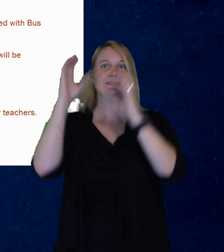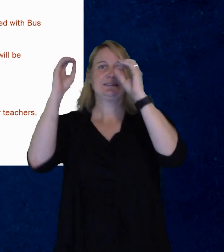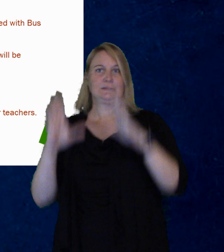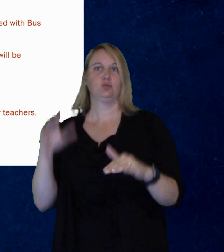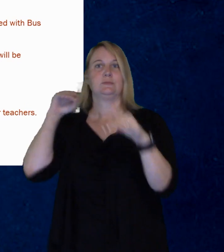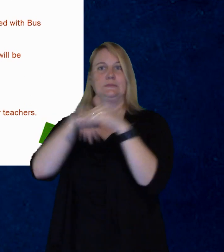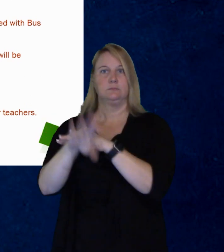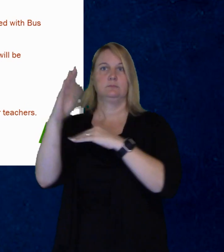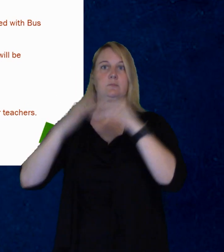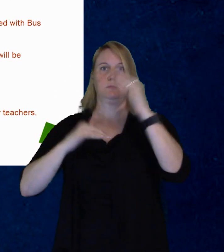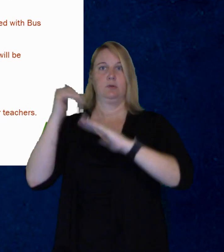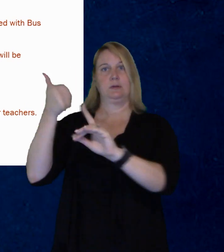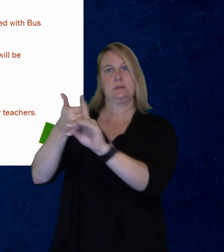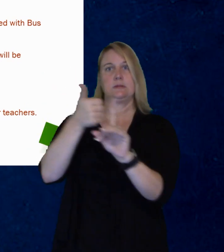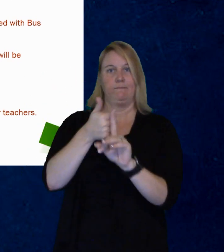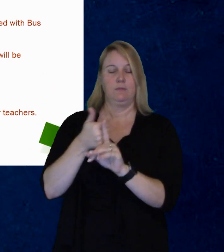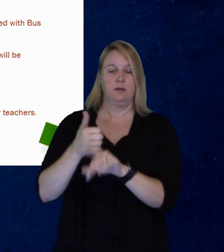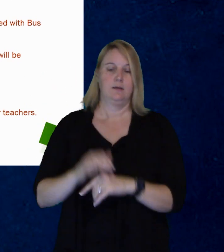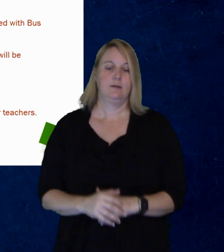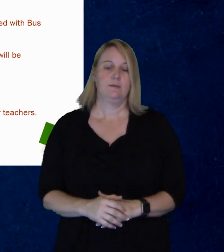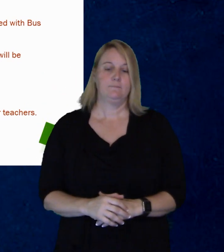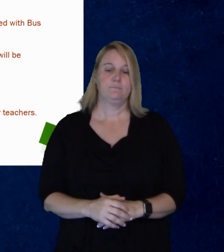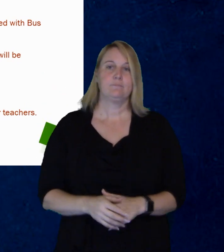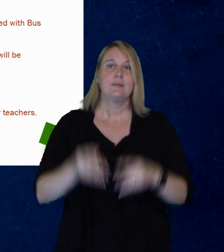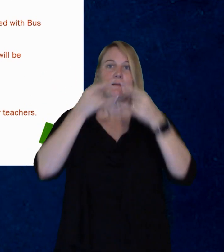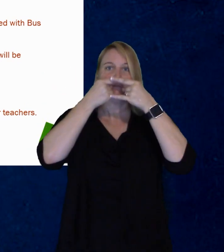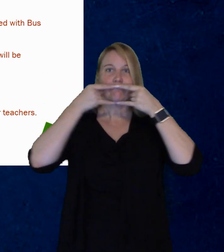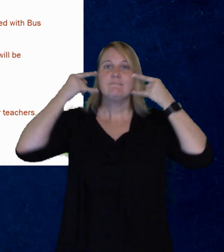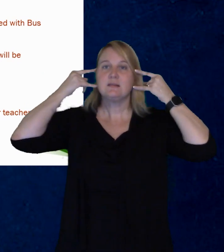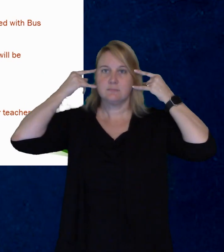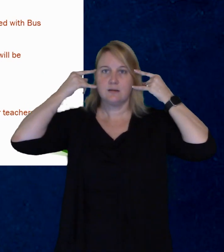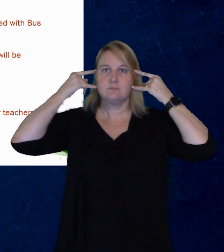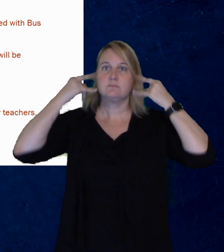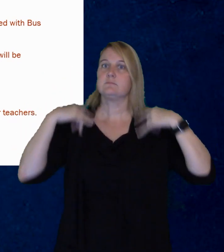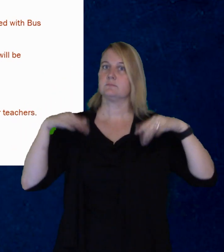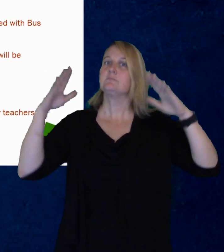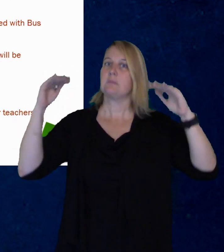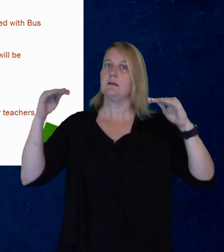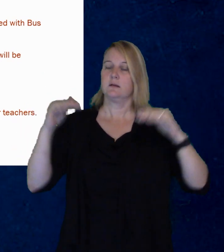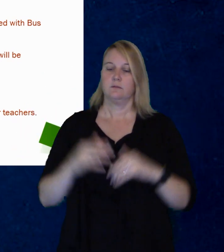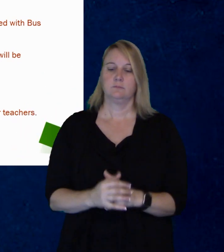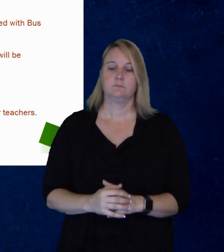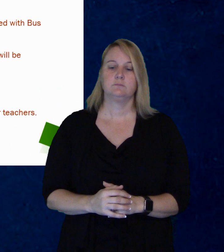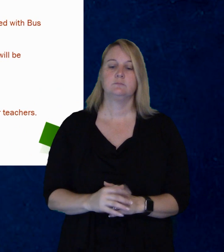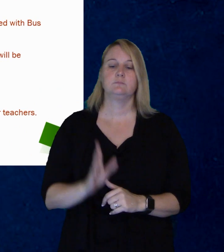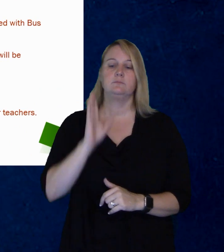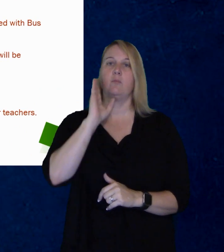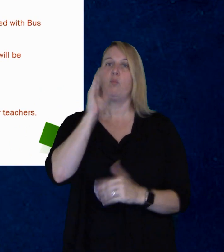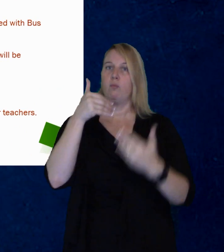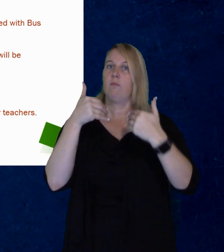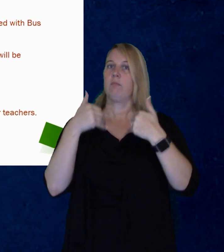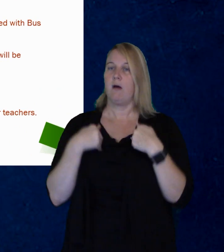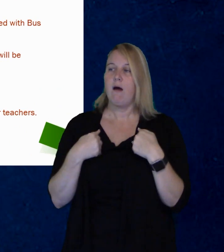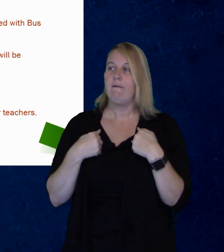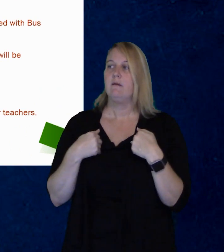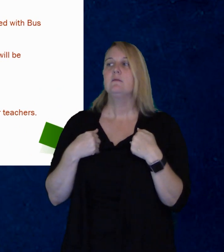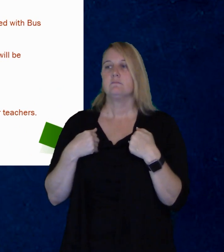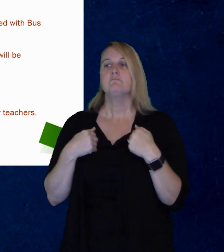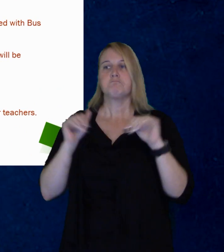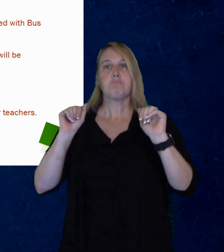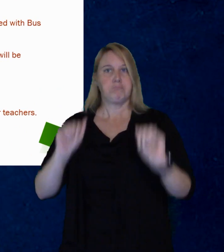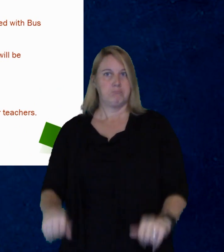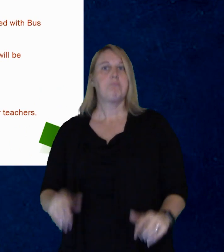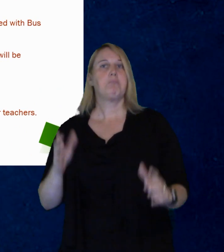new school year. Face masks will be expected, and again, you will have the opportunity to meet your